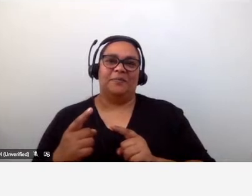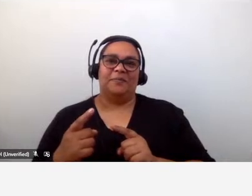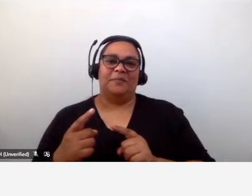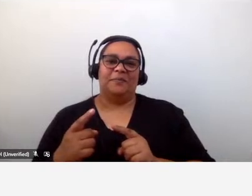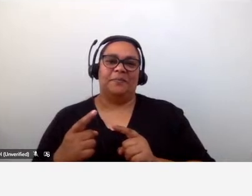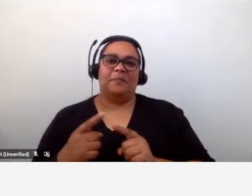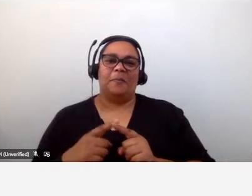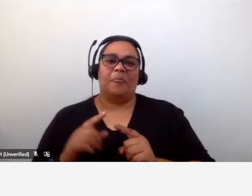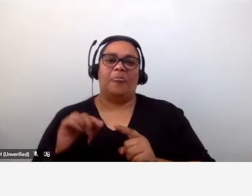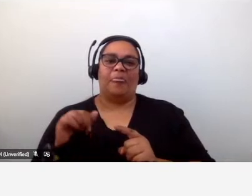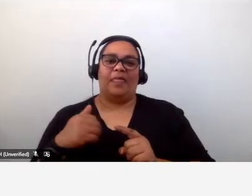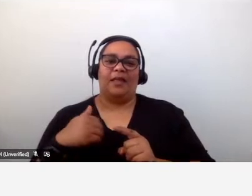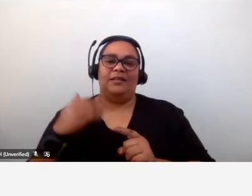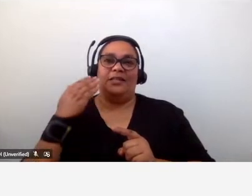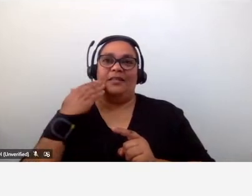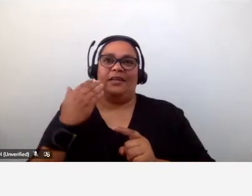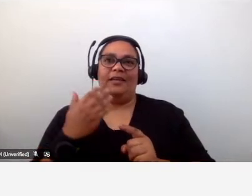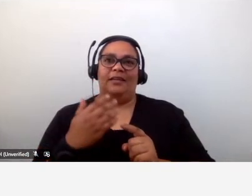I know this